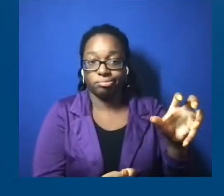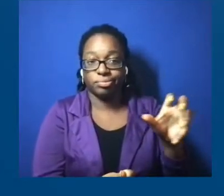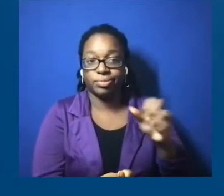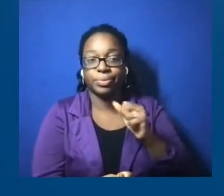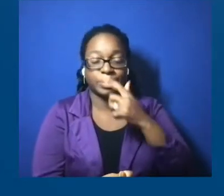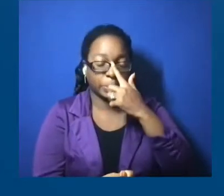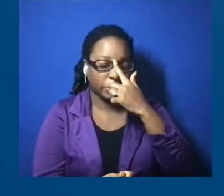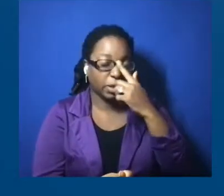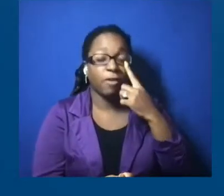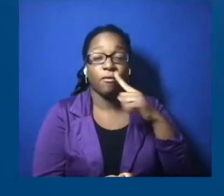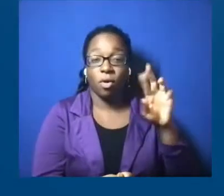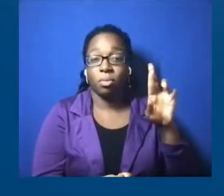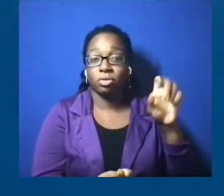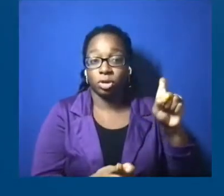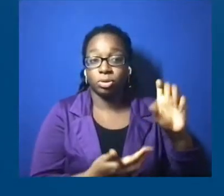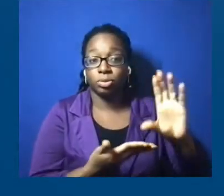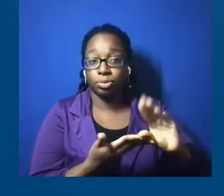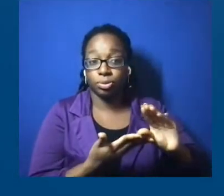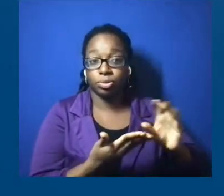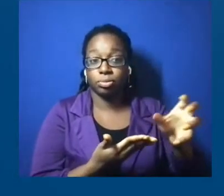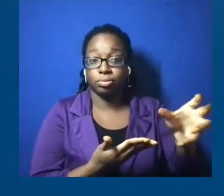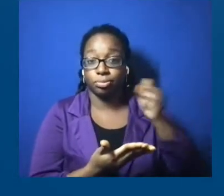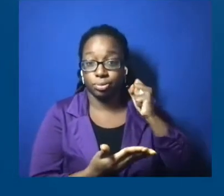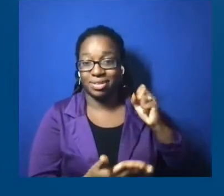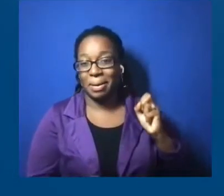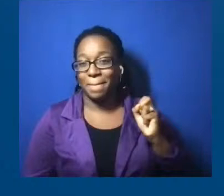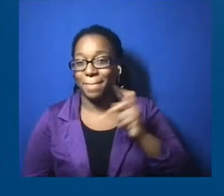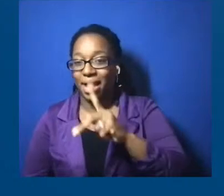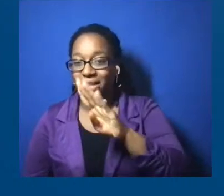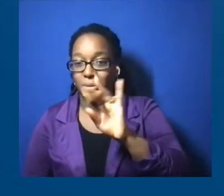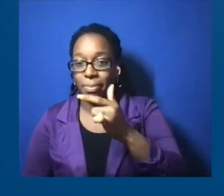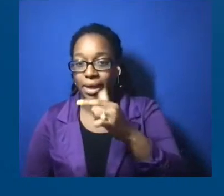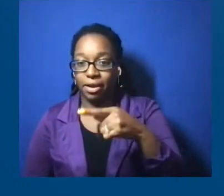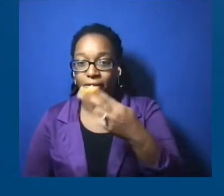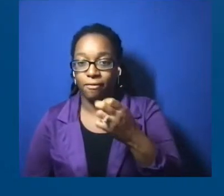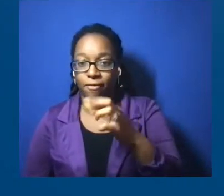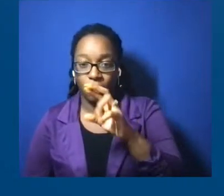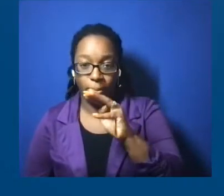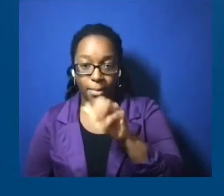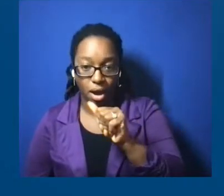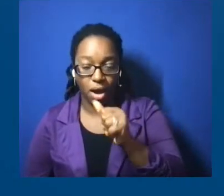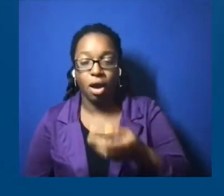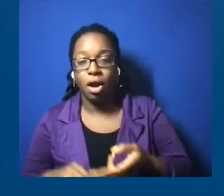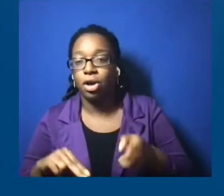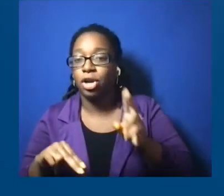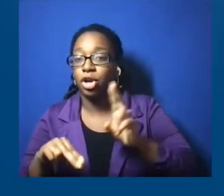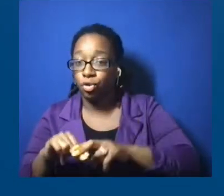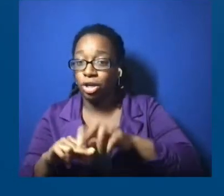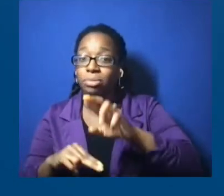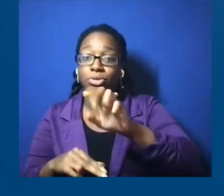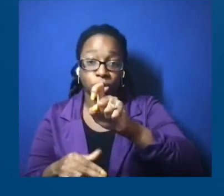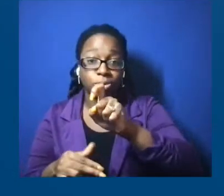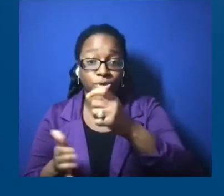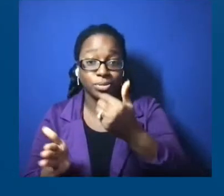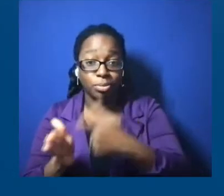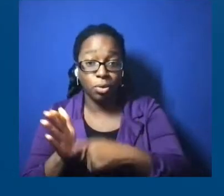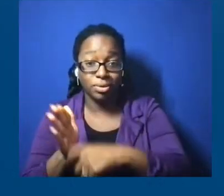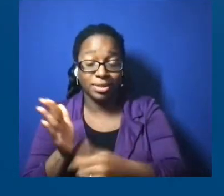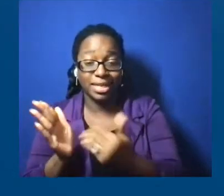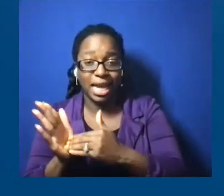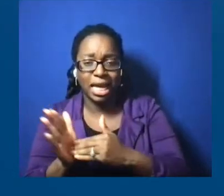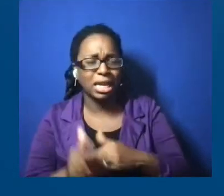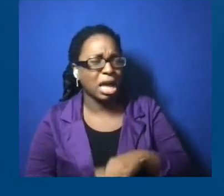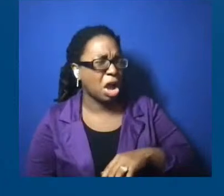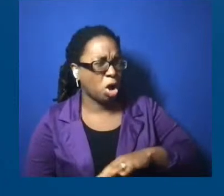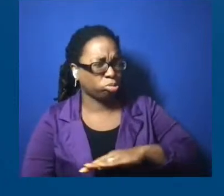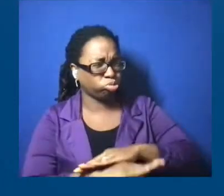drug prices back to Big Pharma and raise drug prices. No, by the way, I know this sounds like